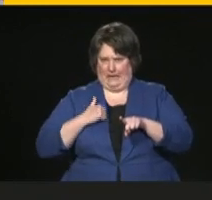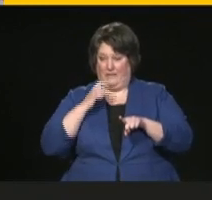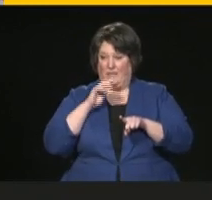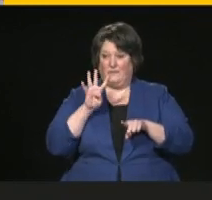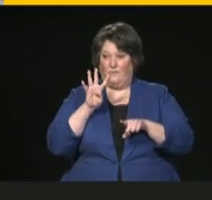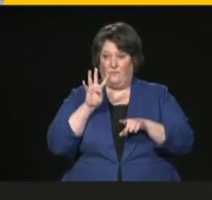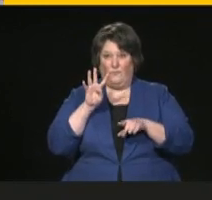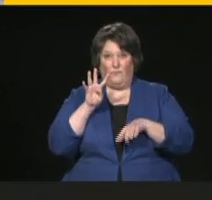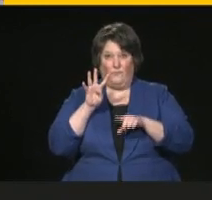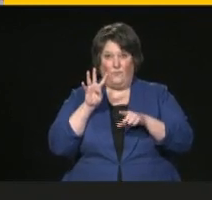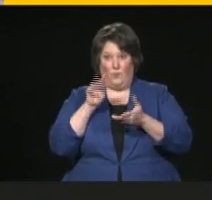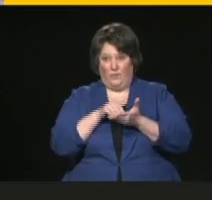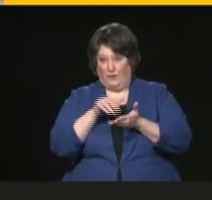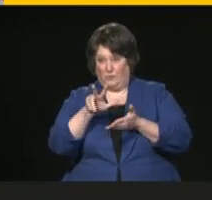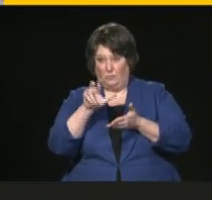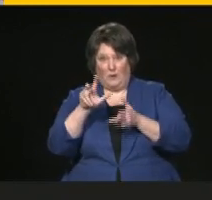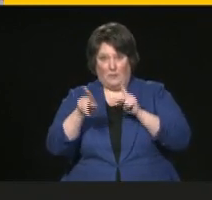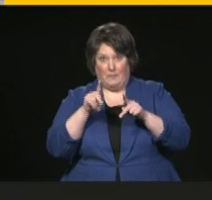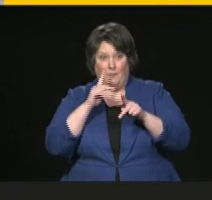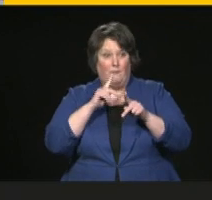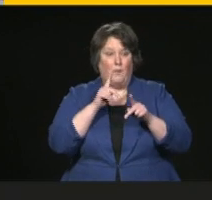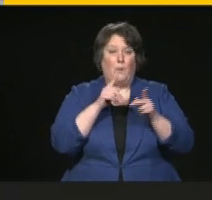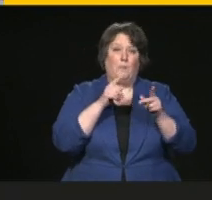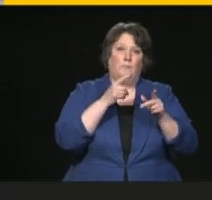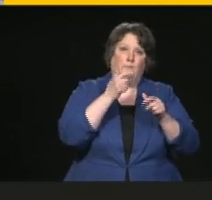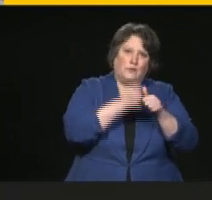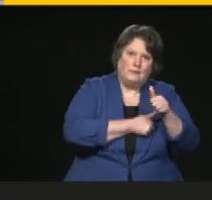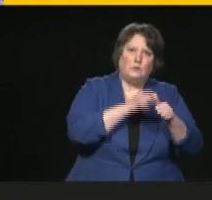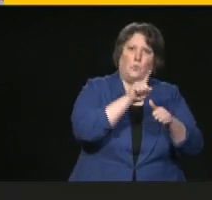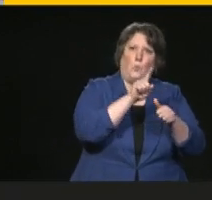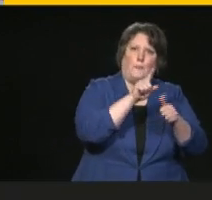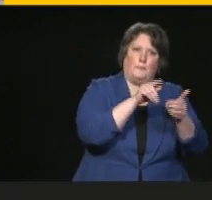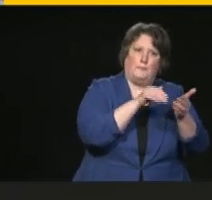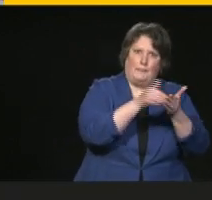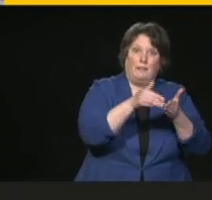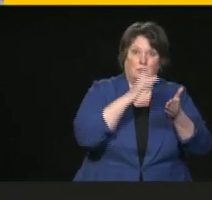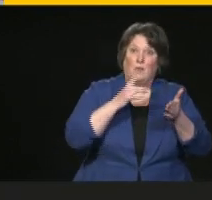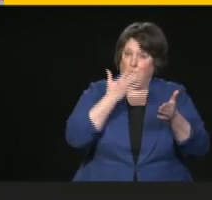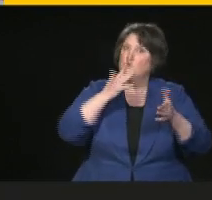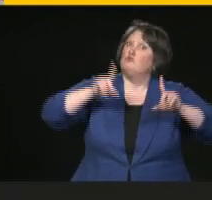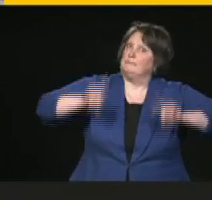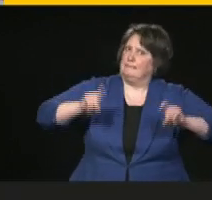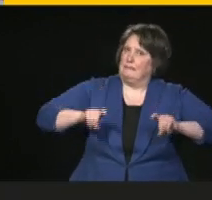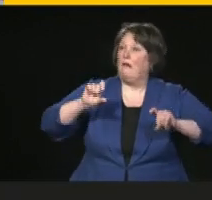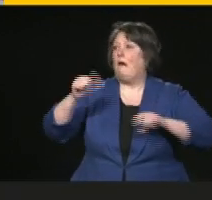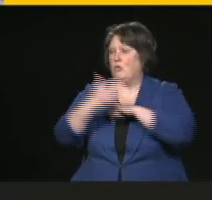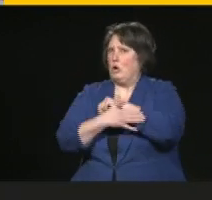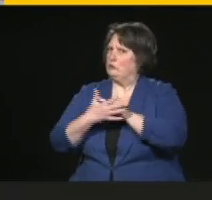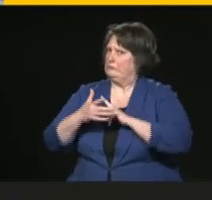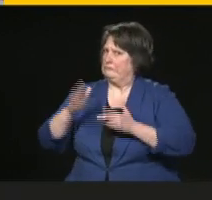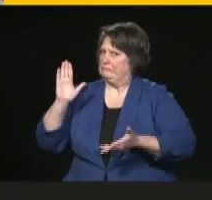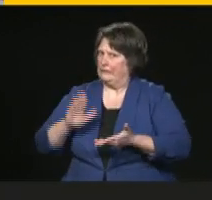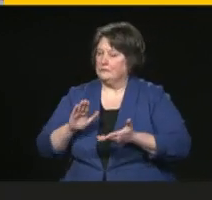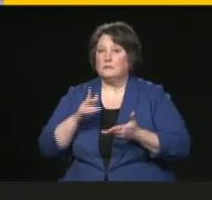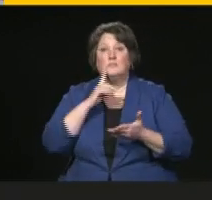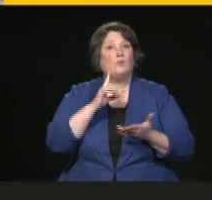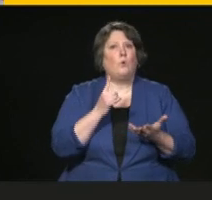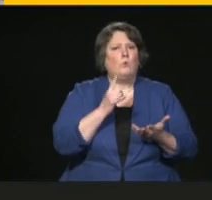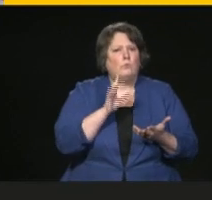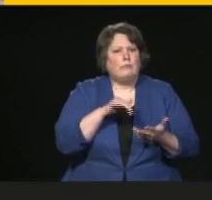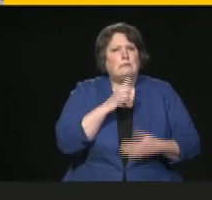of the highest rates in the world. In terms of the severity of COVID-19 in Canada, the percentage of cases that